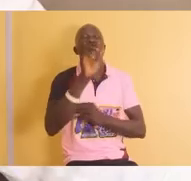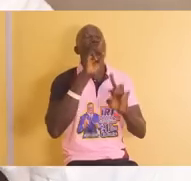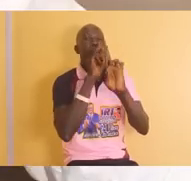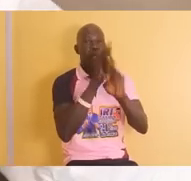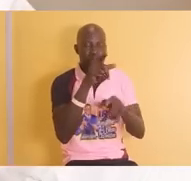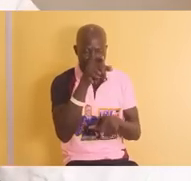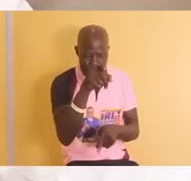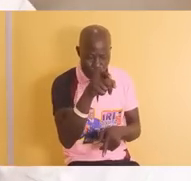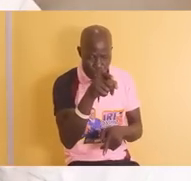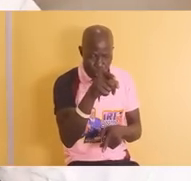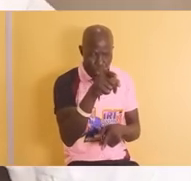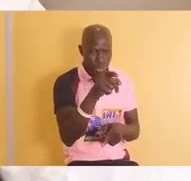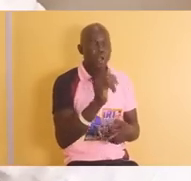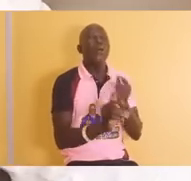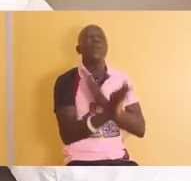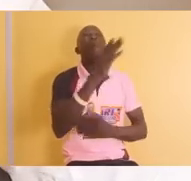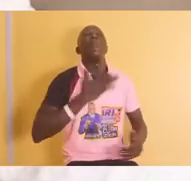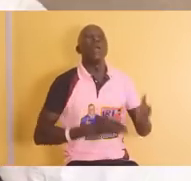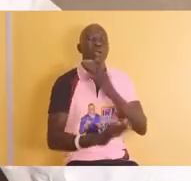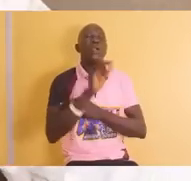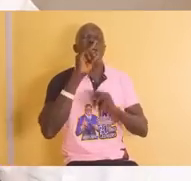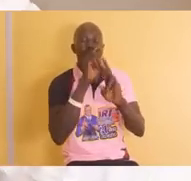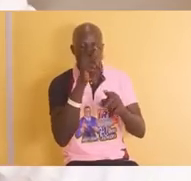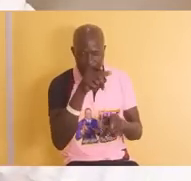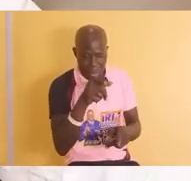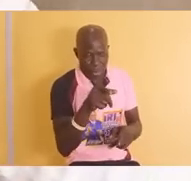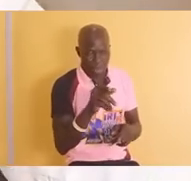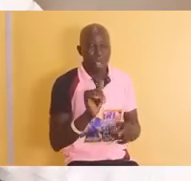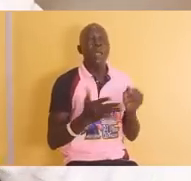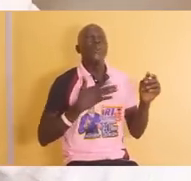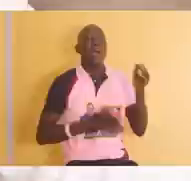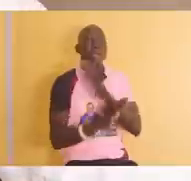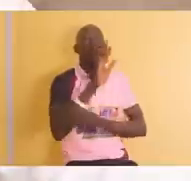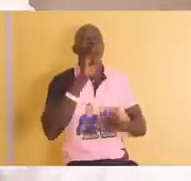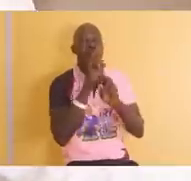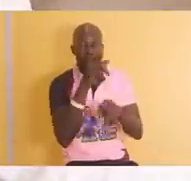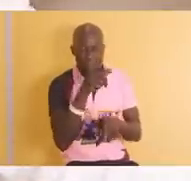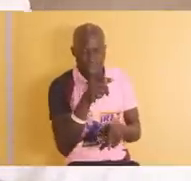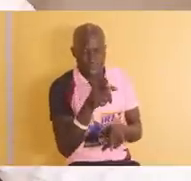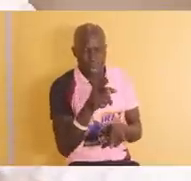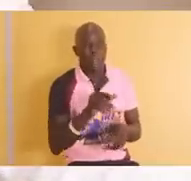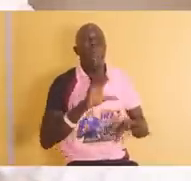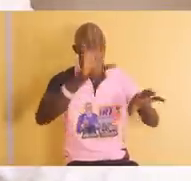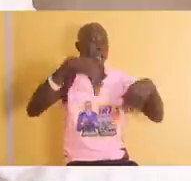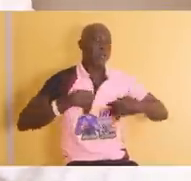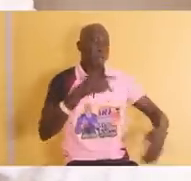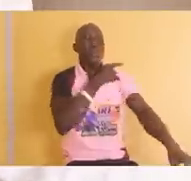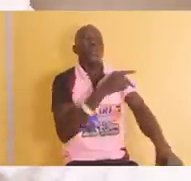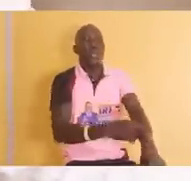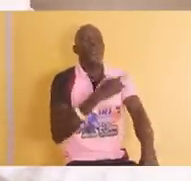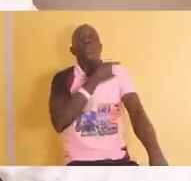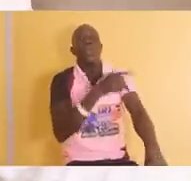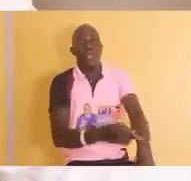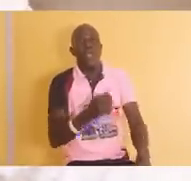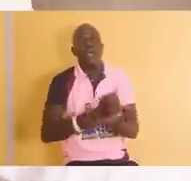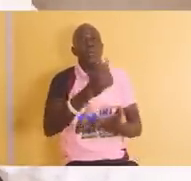lo. Amen. My God will answer. Olorun mi da lo. Amen. Olorun mi da lo. Amen. O ya lo loyun. Amen. Lo